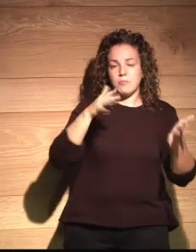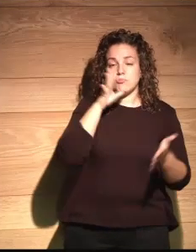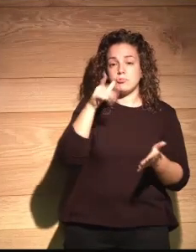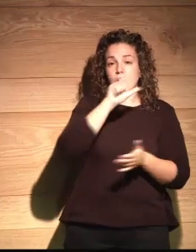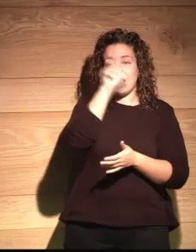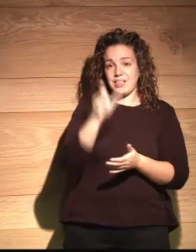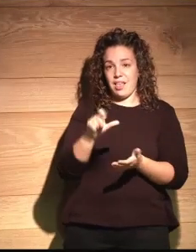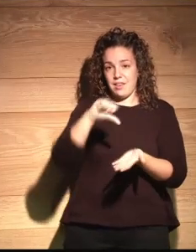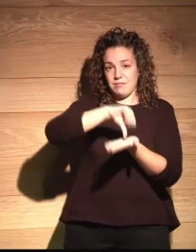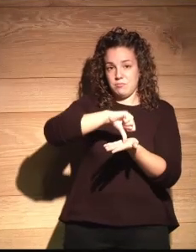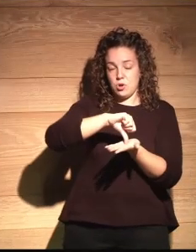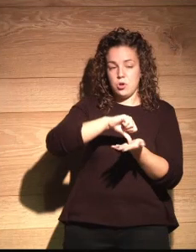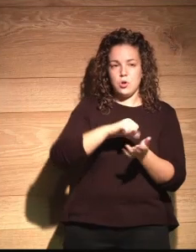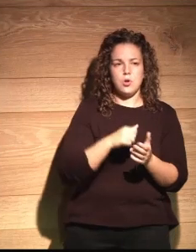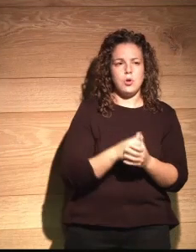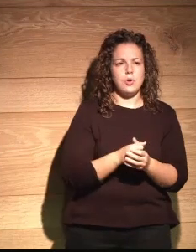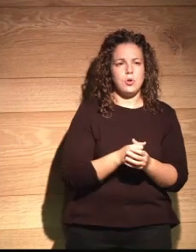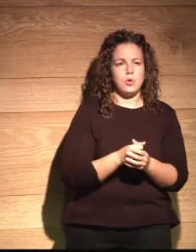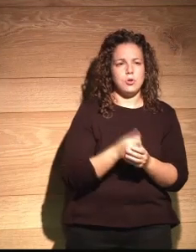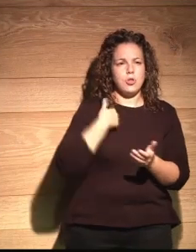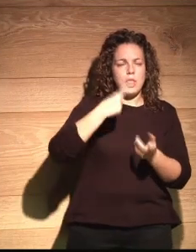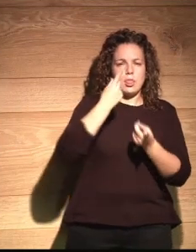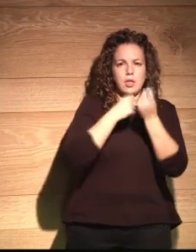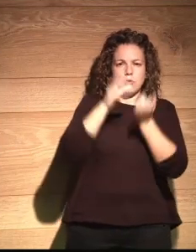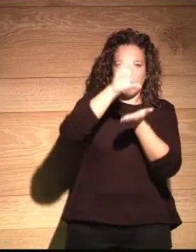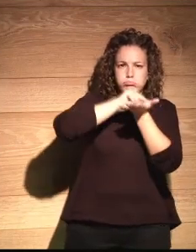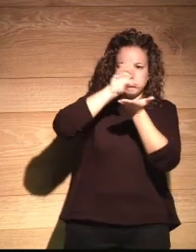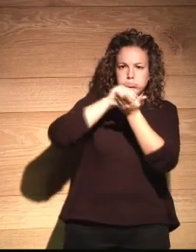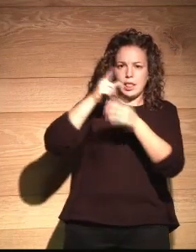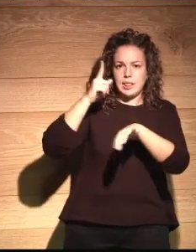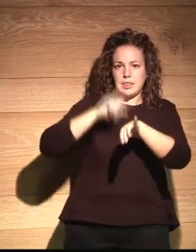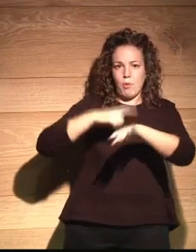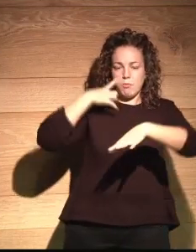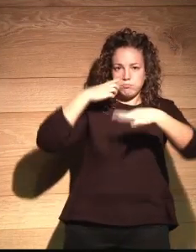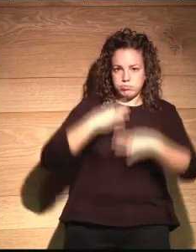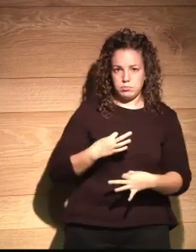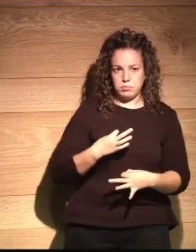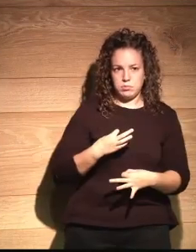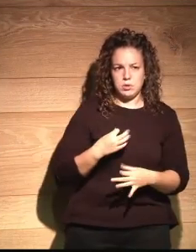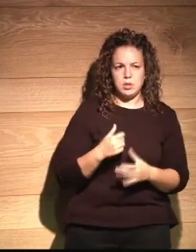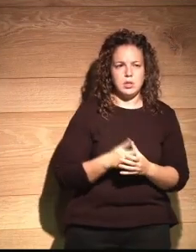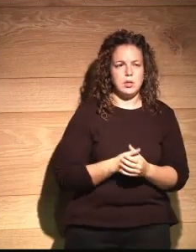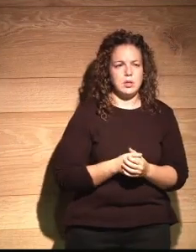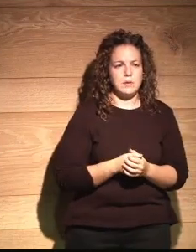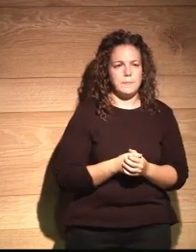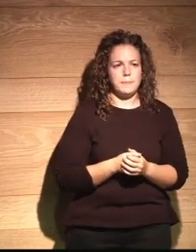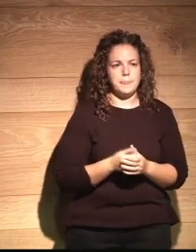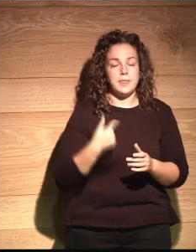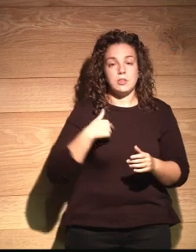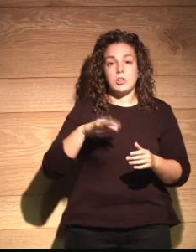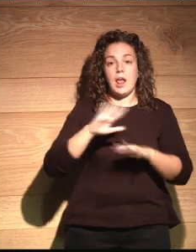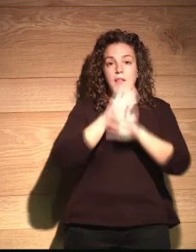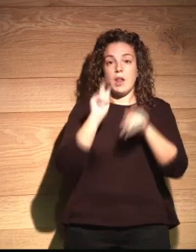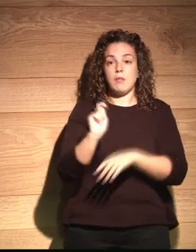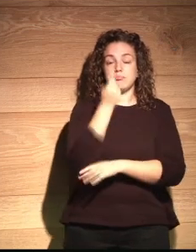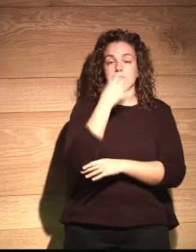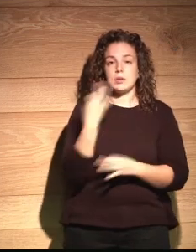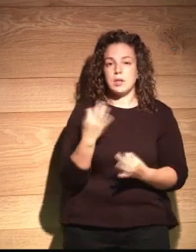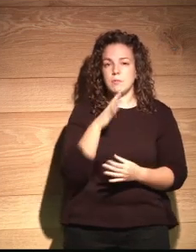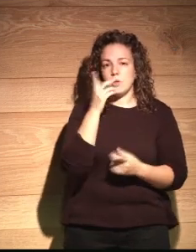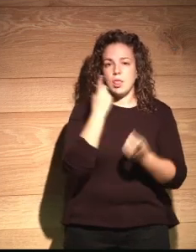and collect as much real-time data as possible and show it at the Biennale. And so we got data from the cell phone network, from